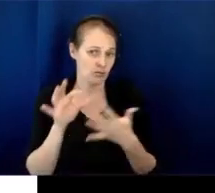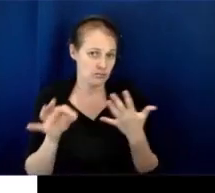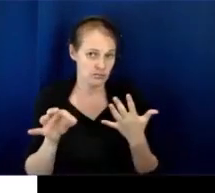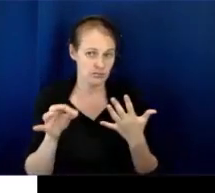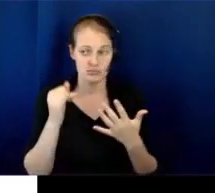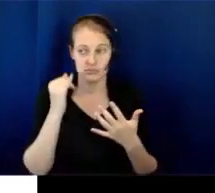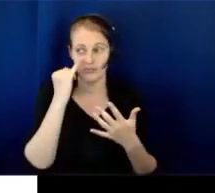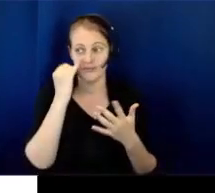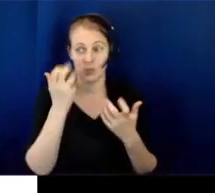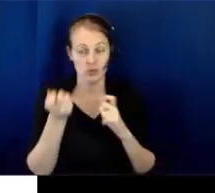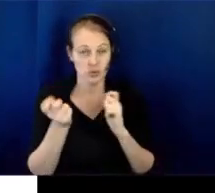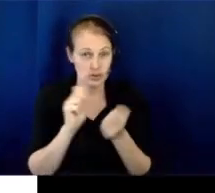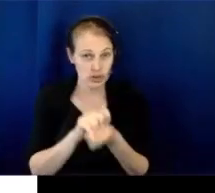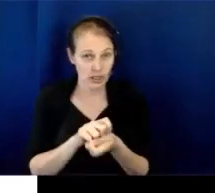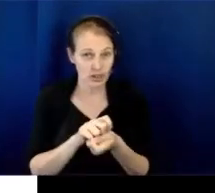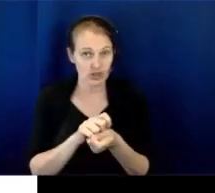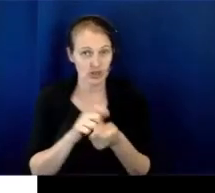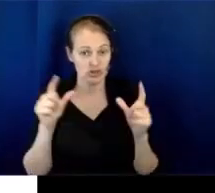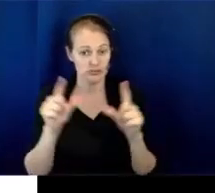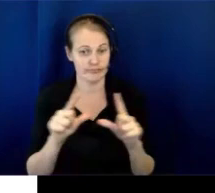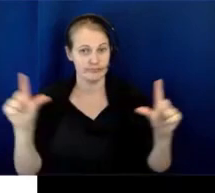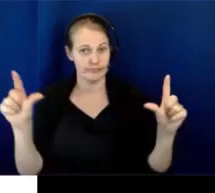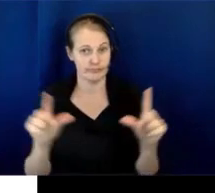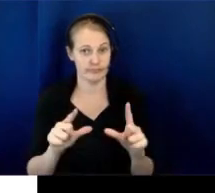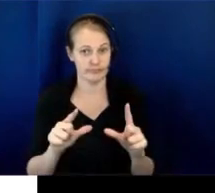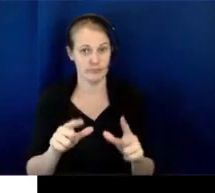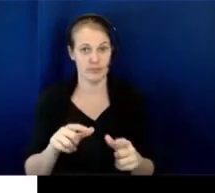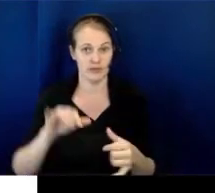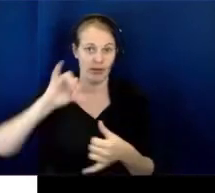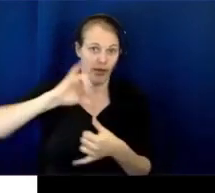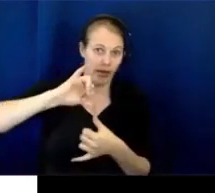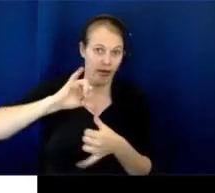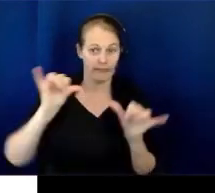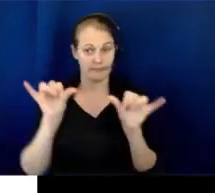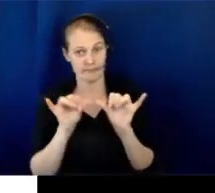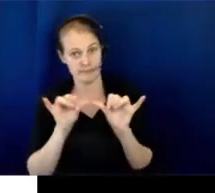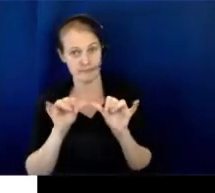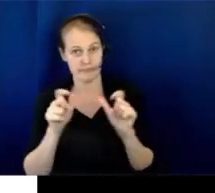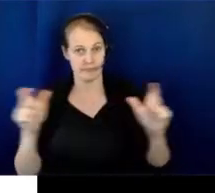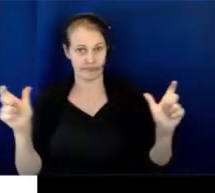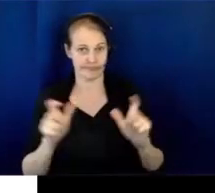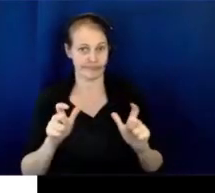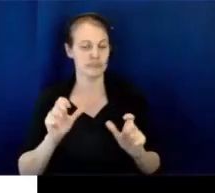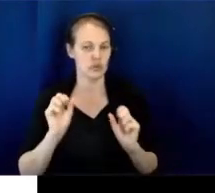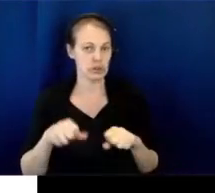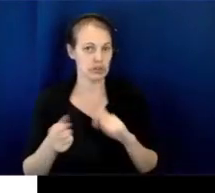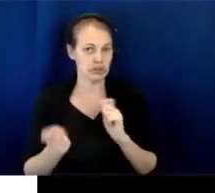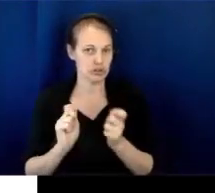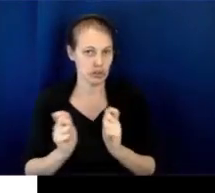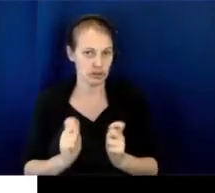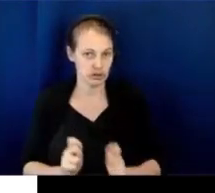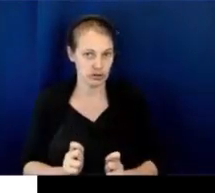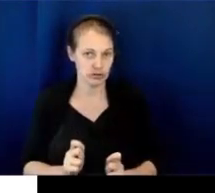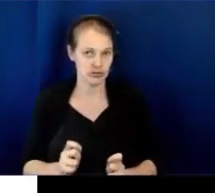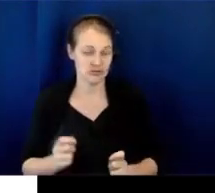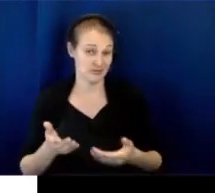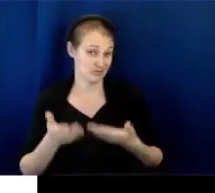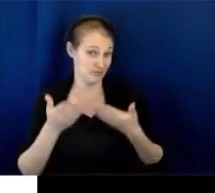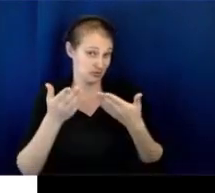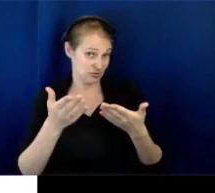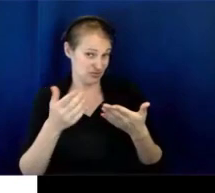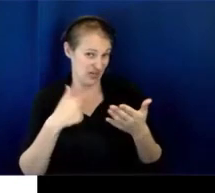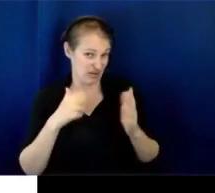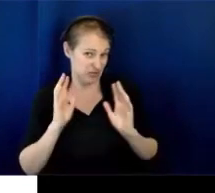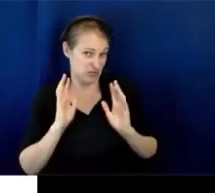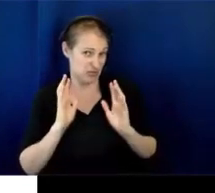these, you want the aspect ratios, the width, the height. So you have some options here. In general, I recommend just kind of leaving